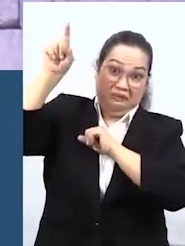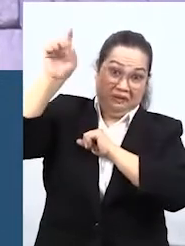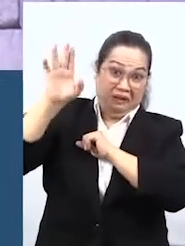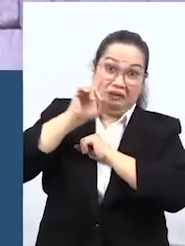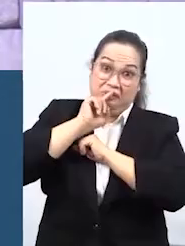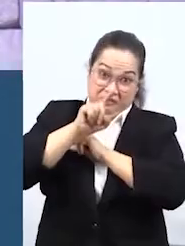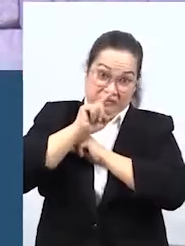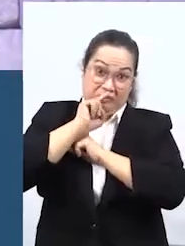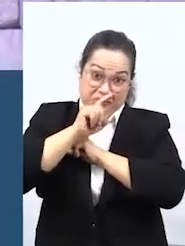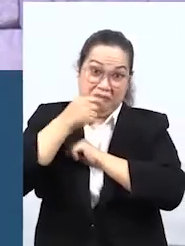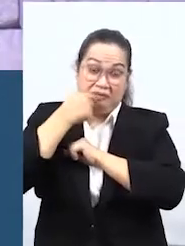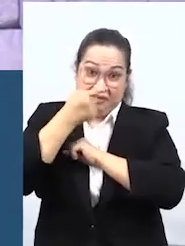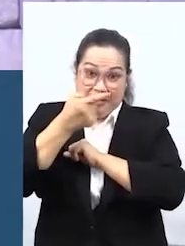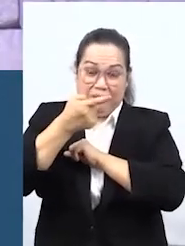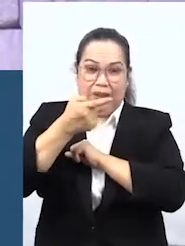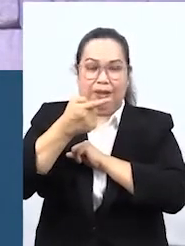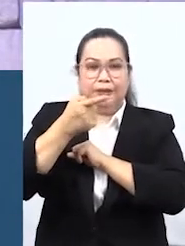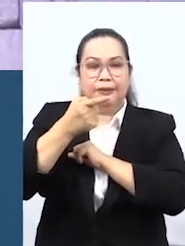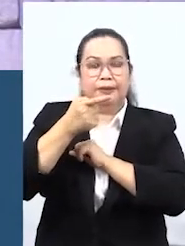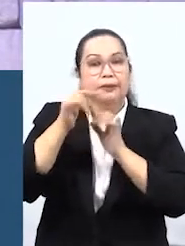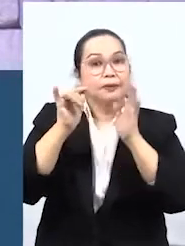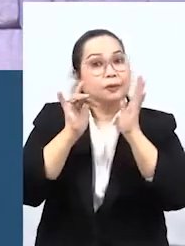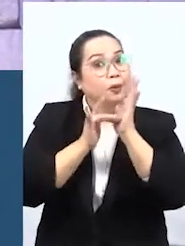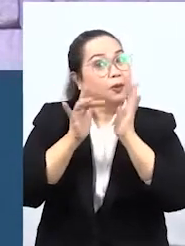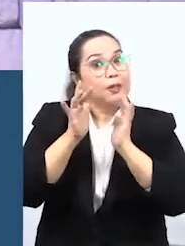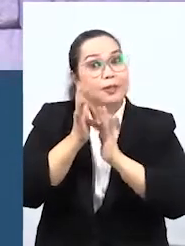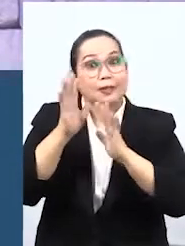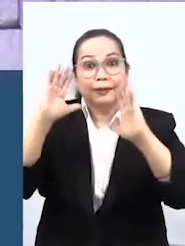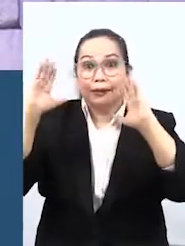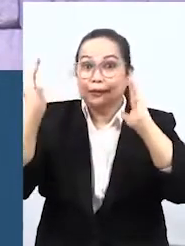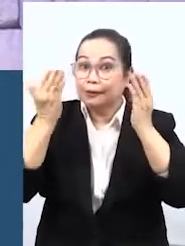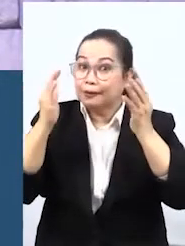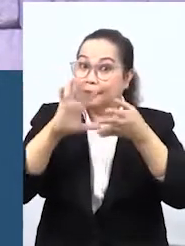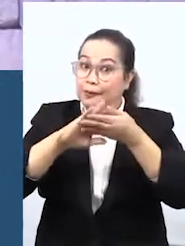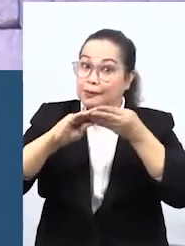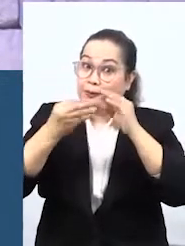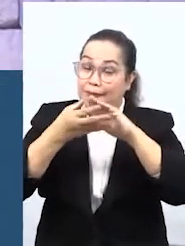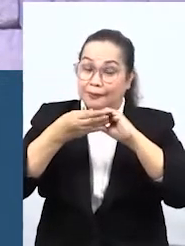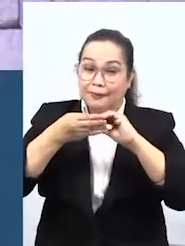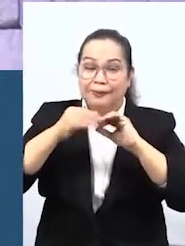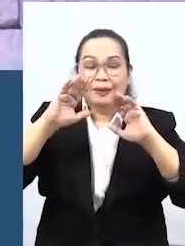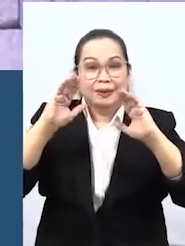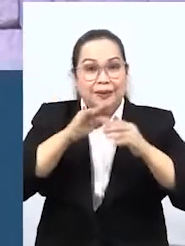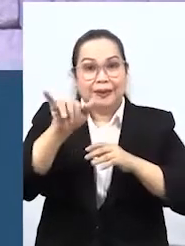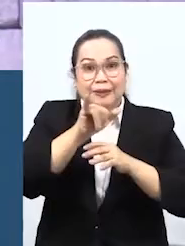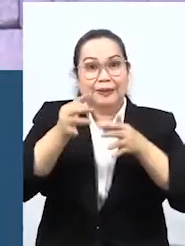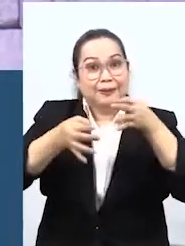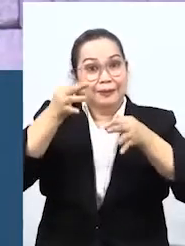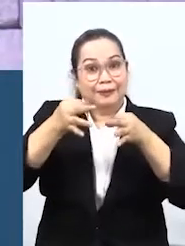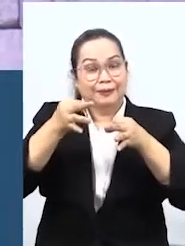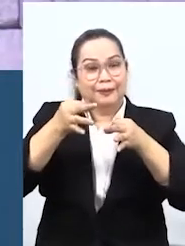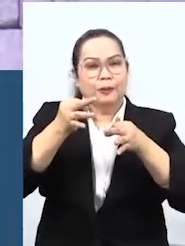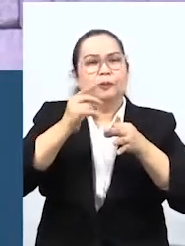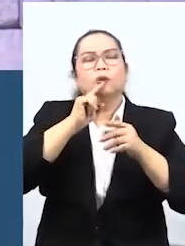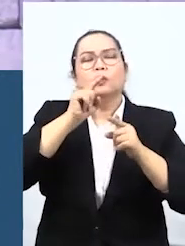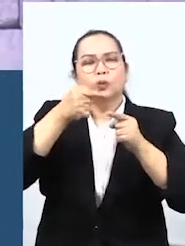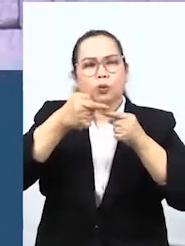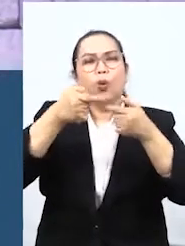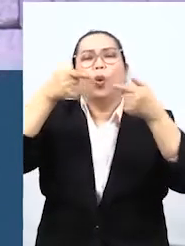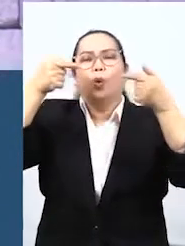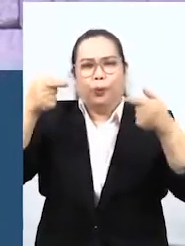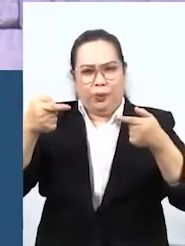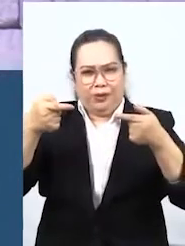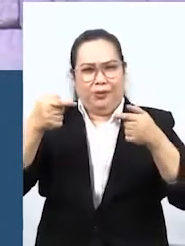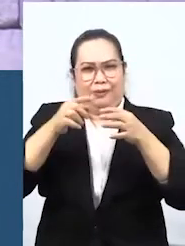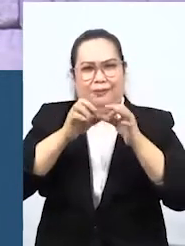yan so the point of jesus's Parable is not that we should think of god like this judge that's Actually the very opposite